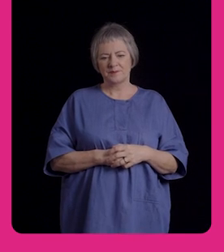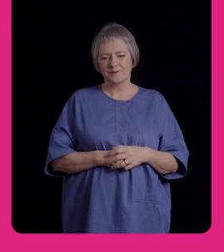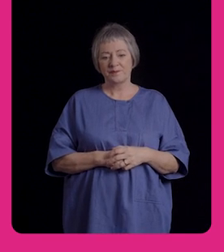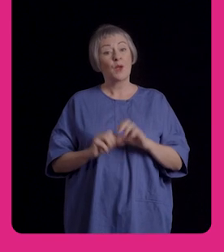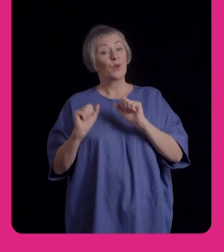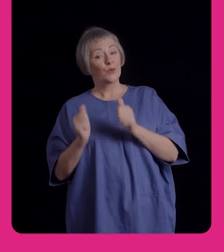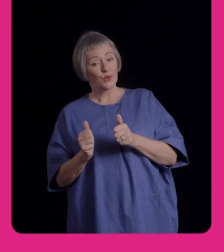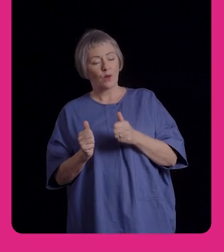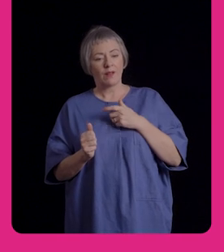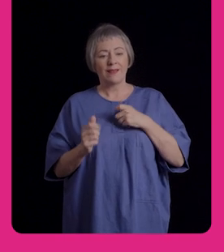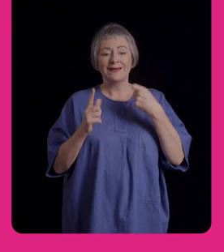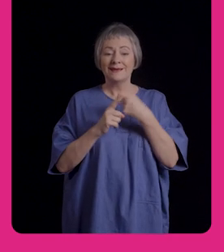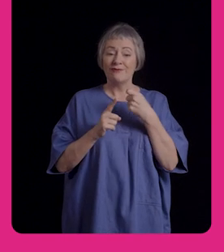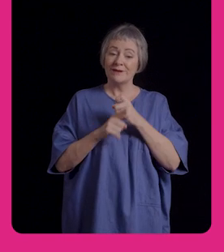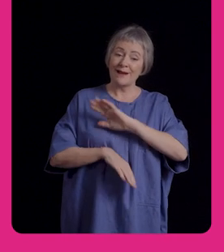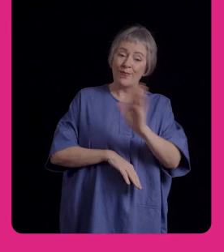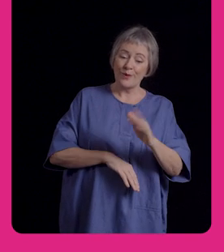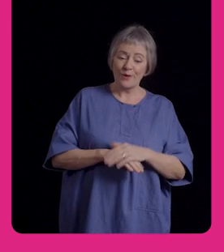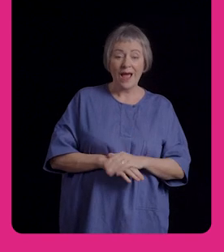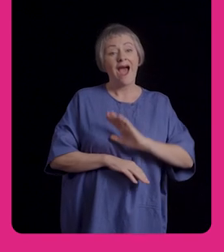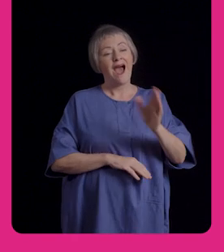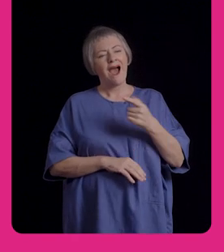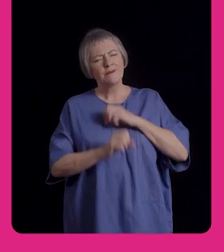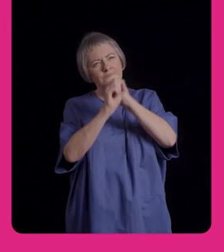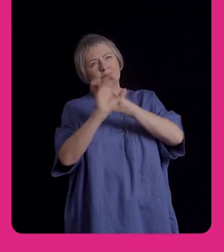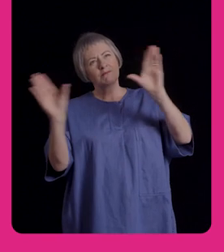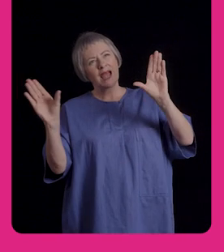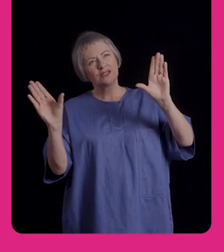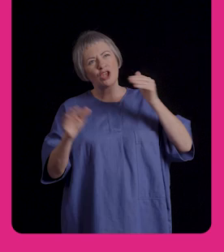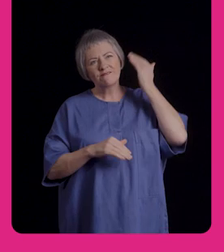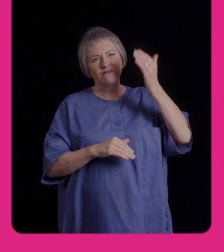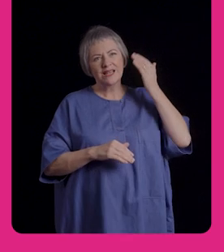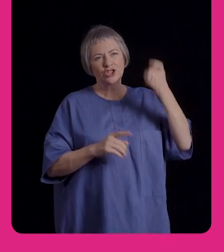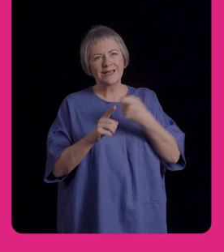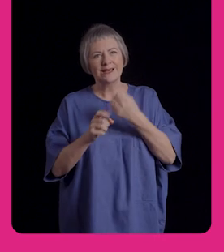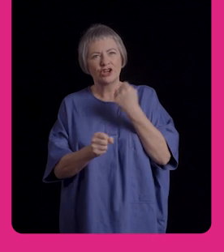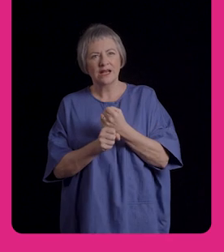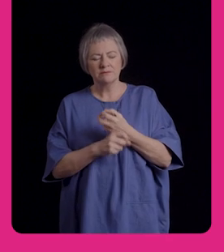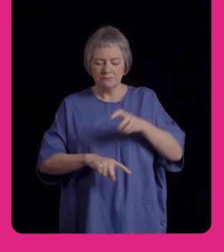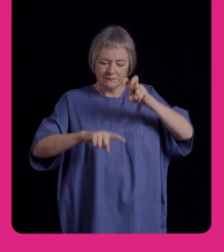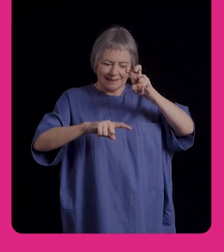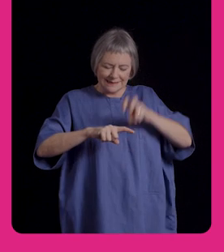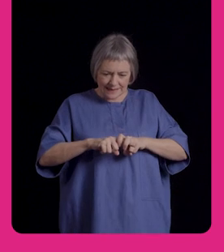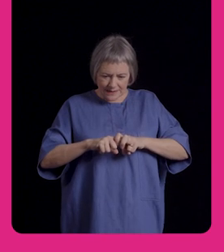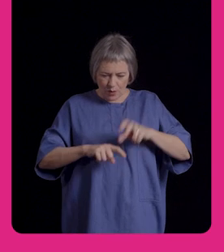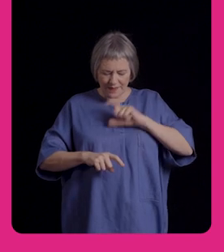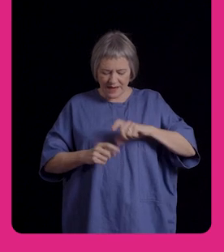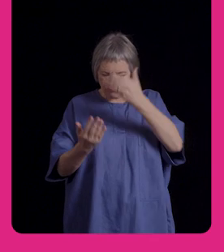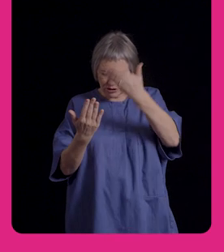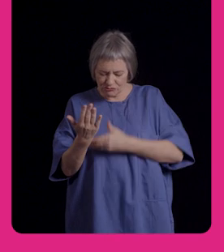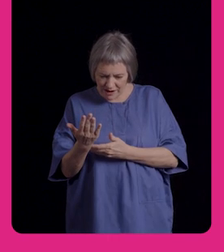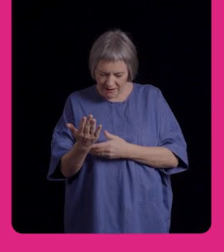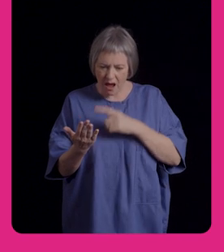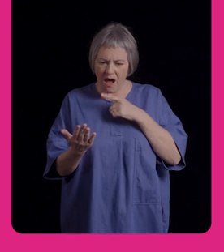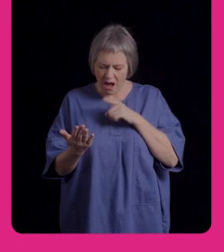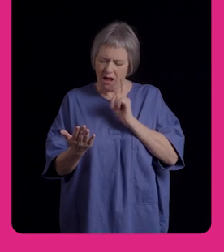cool. Kieron, hello. Hey, well, I imagine fictional Kieron Gillen sitting down with a character sheet and immediately